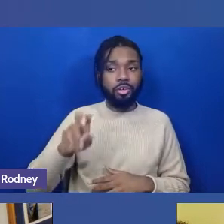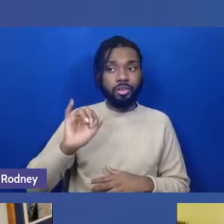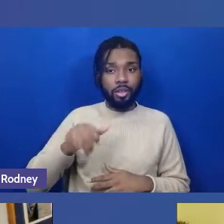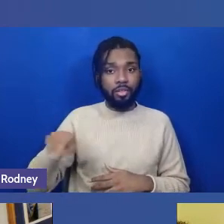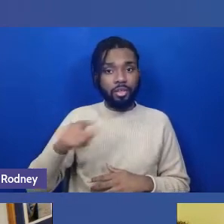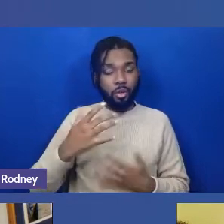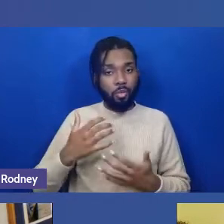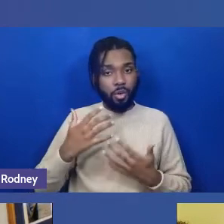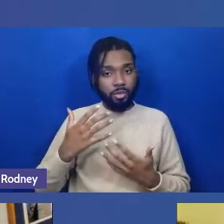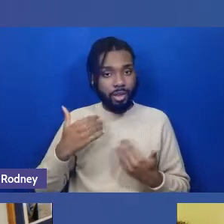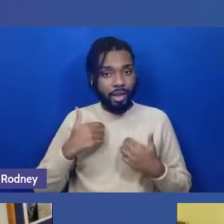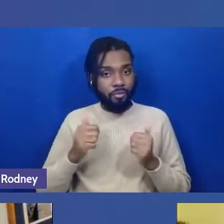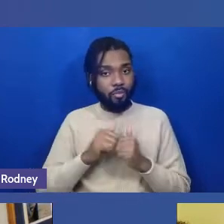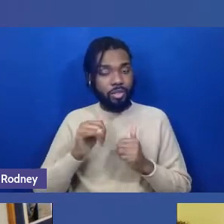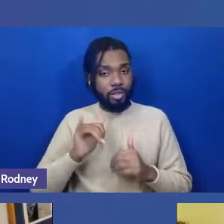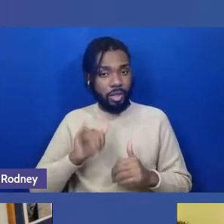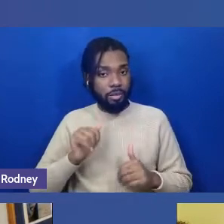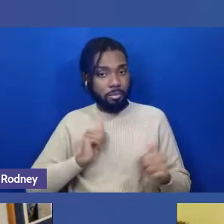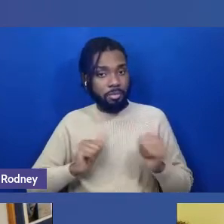and trust that you're,